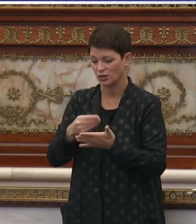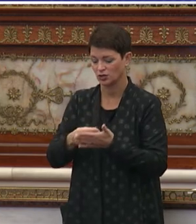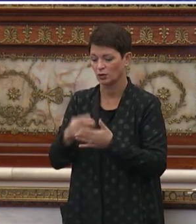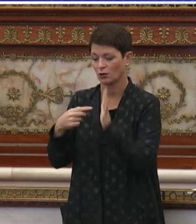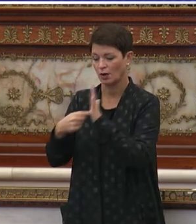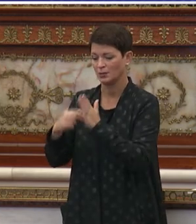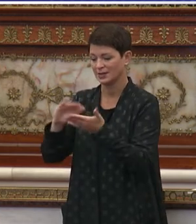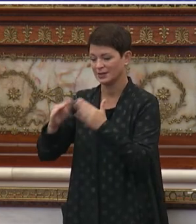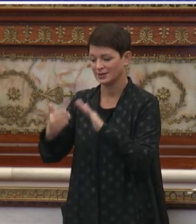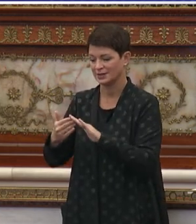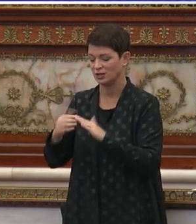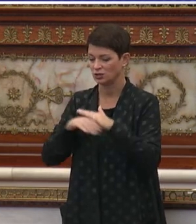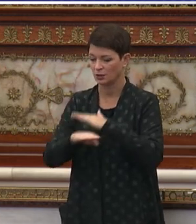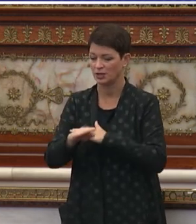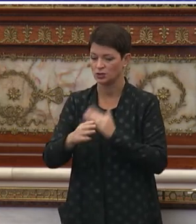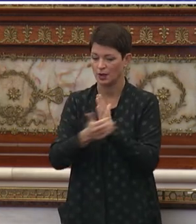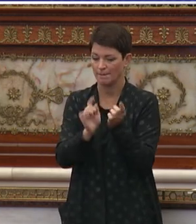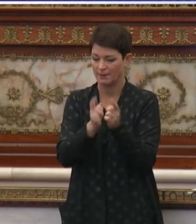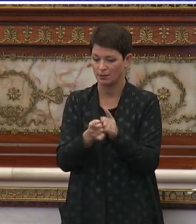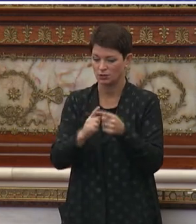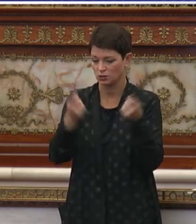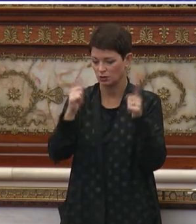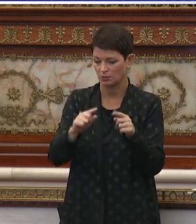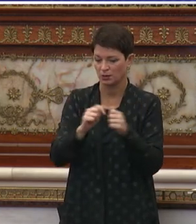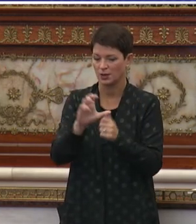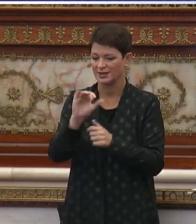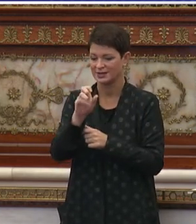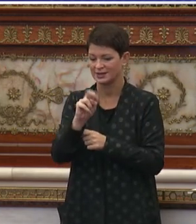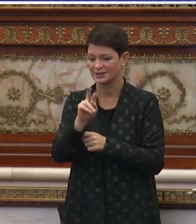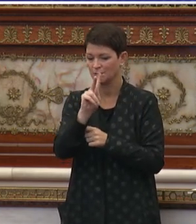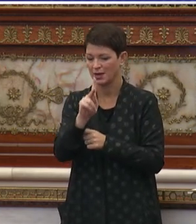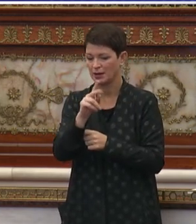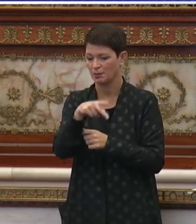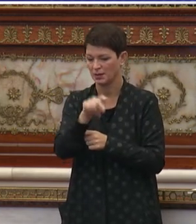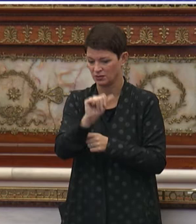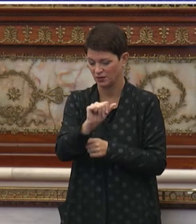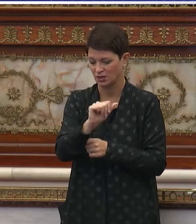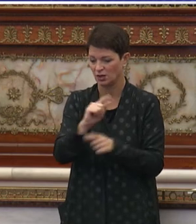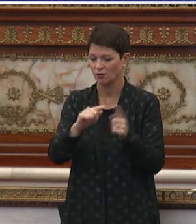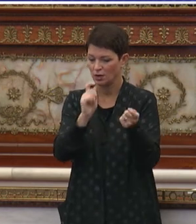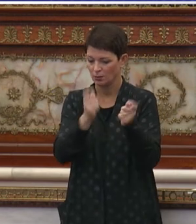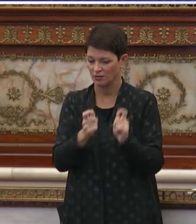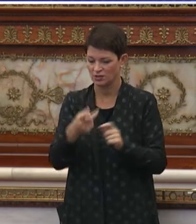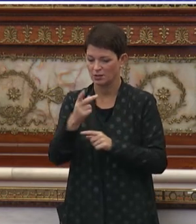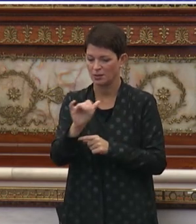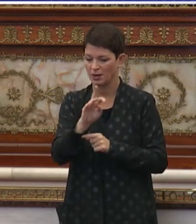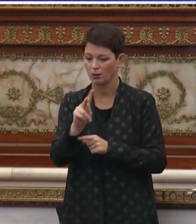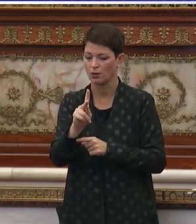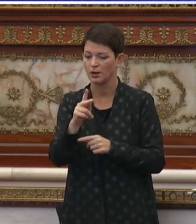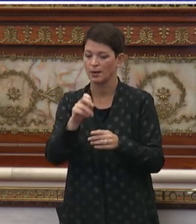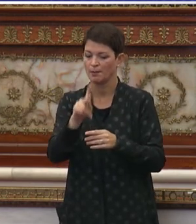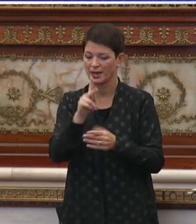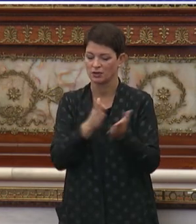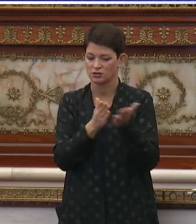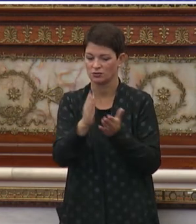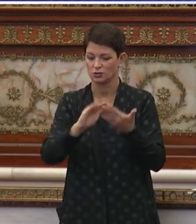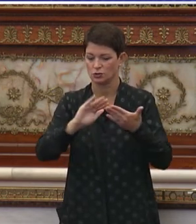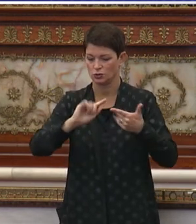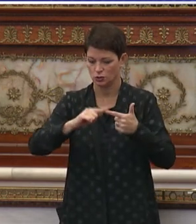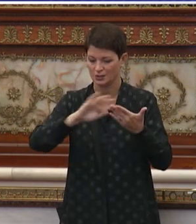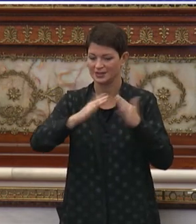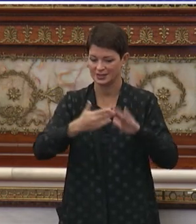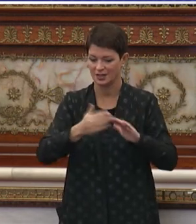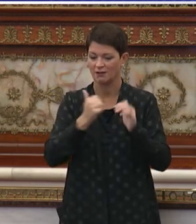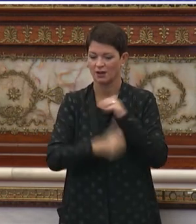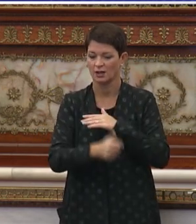city to enter into an amendment to an agreement with Citizens Bank of Pennsylvania for provision of payroll banking services to the city, all